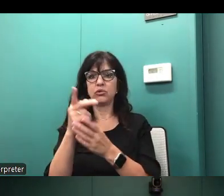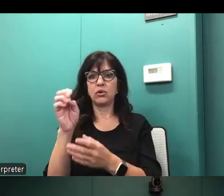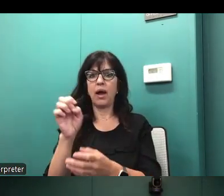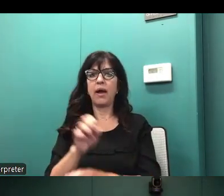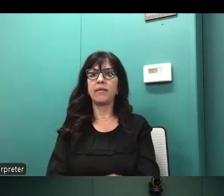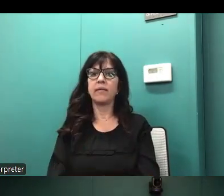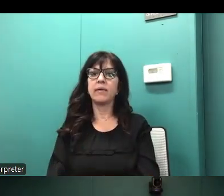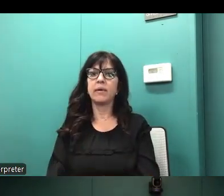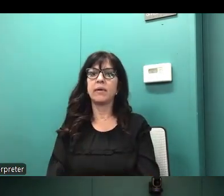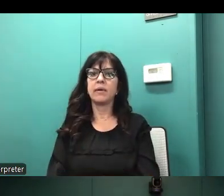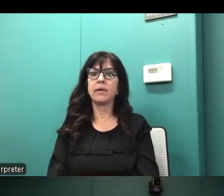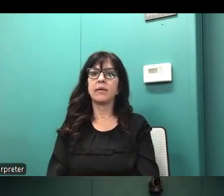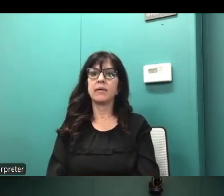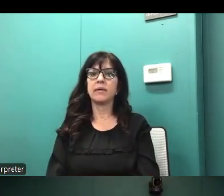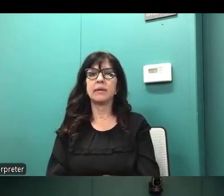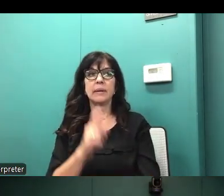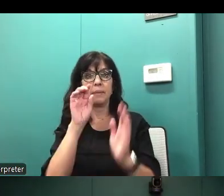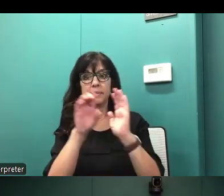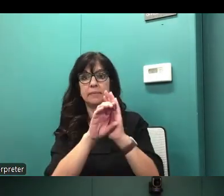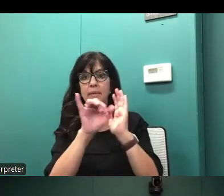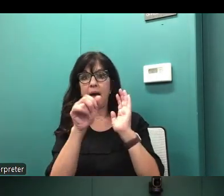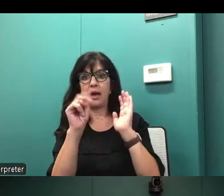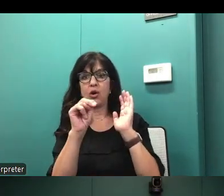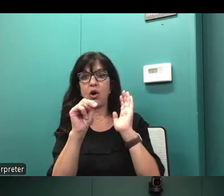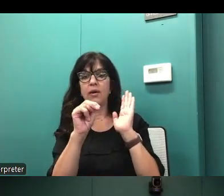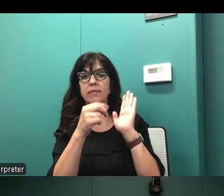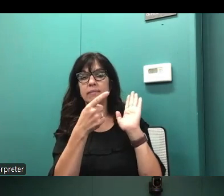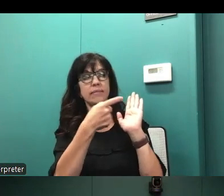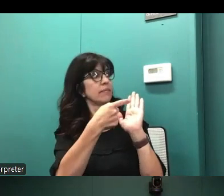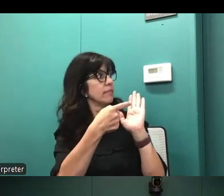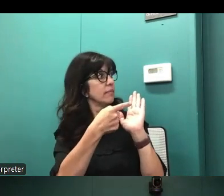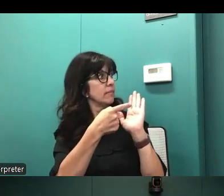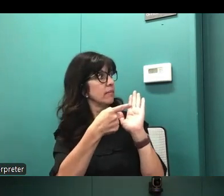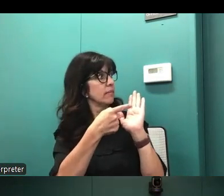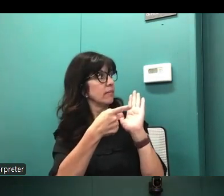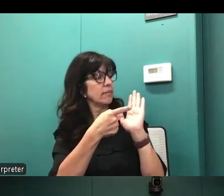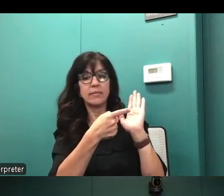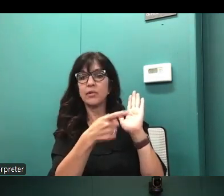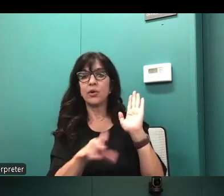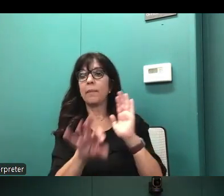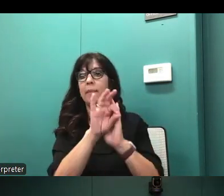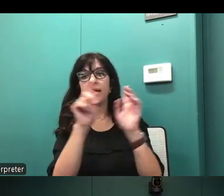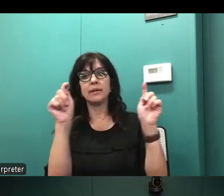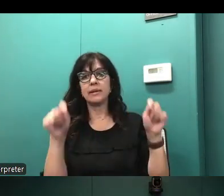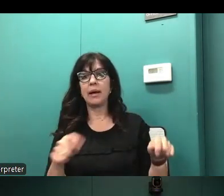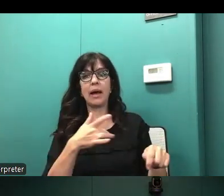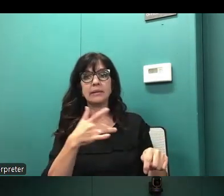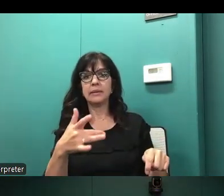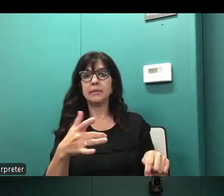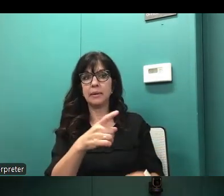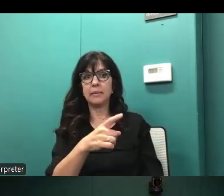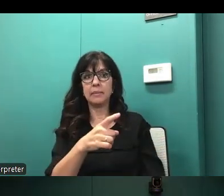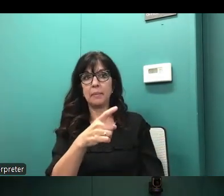already there. There's this little icon. And you can choose a template. I usually just go with